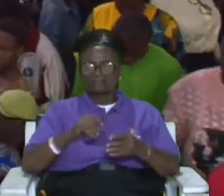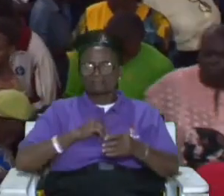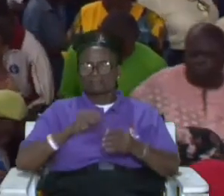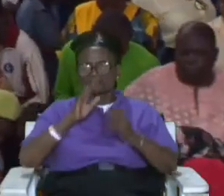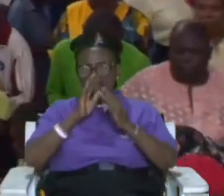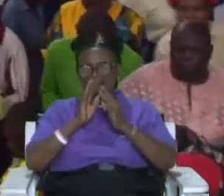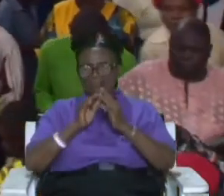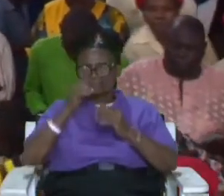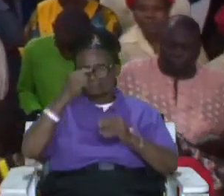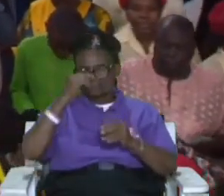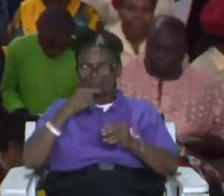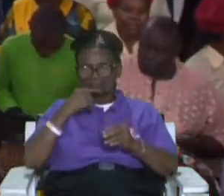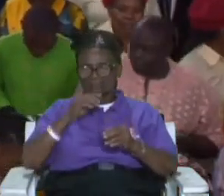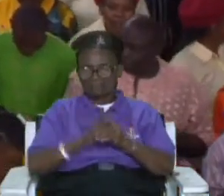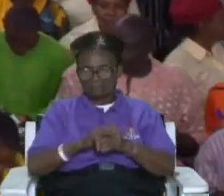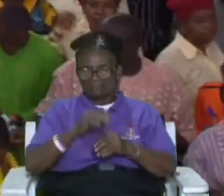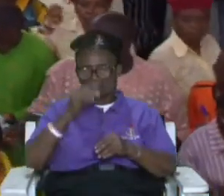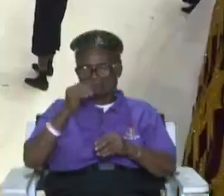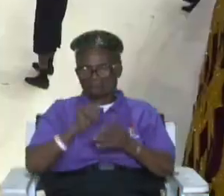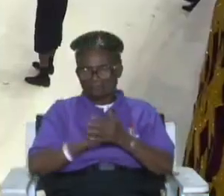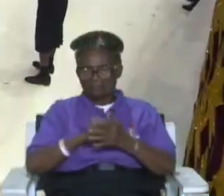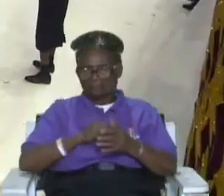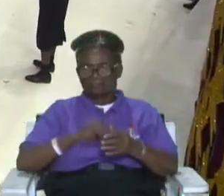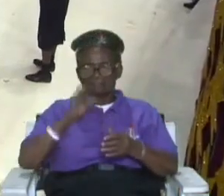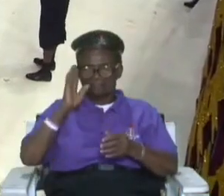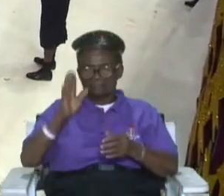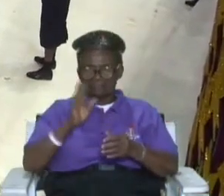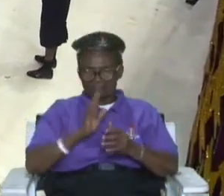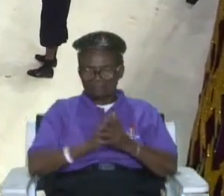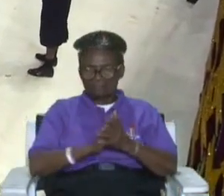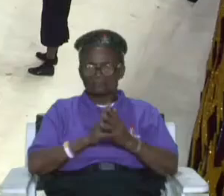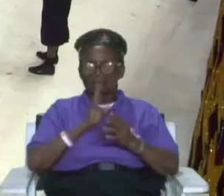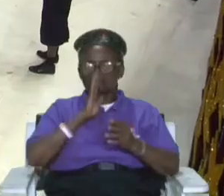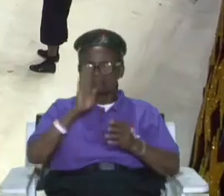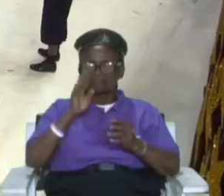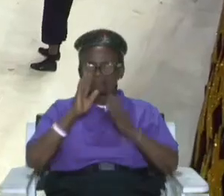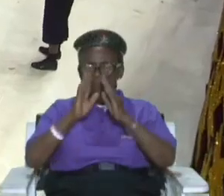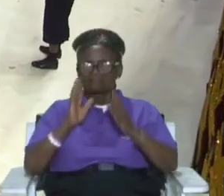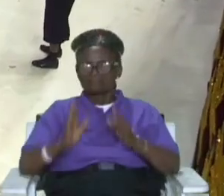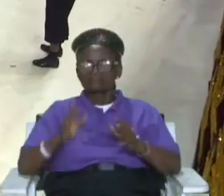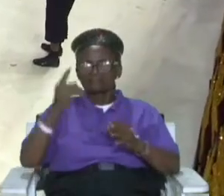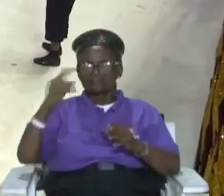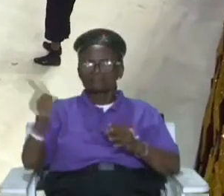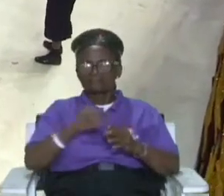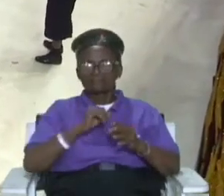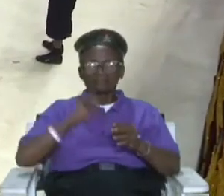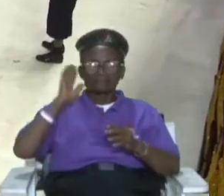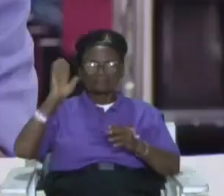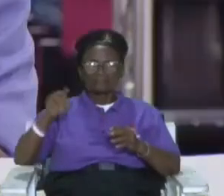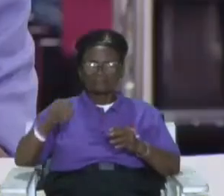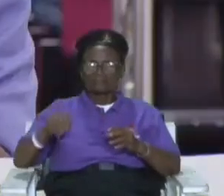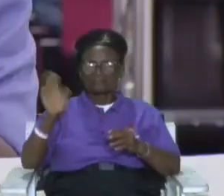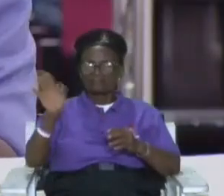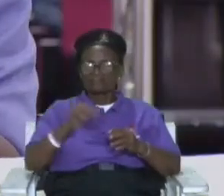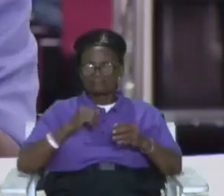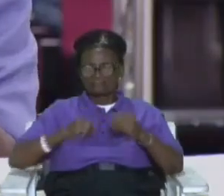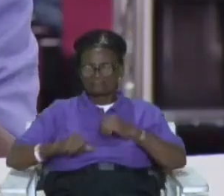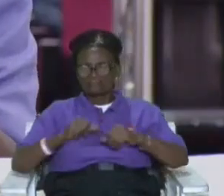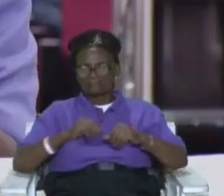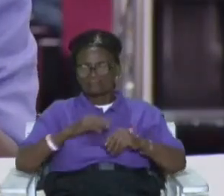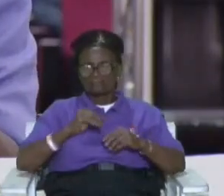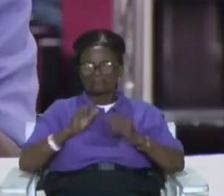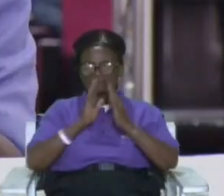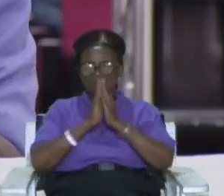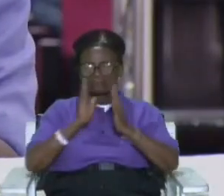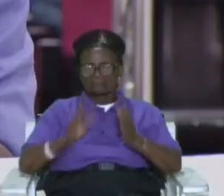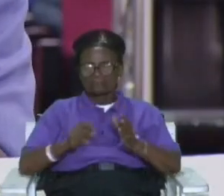I'll be praying for you. So I'm going to need your names, your address, and your prayer requests. And we'll do